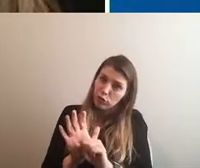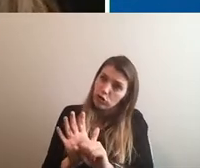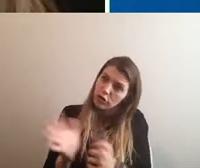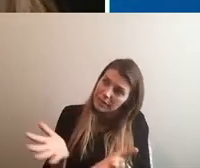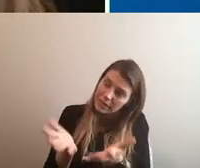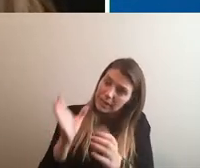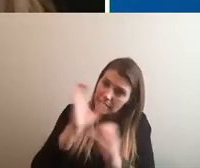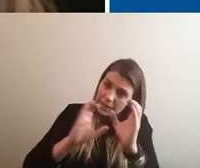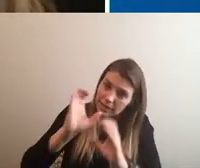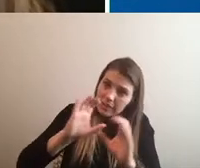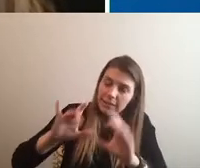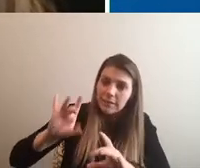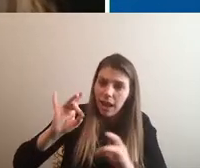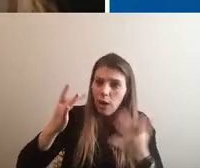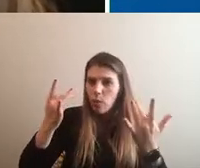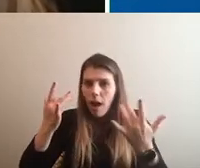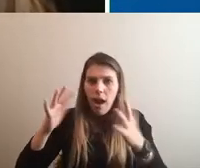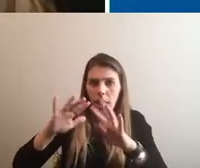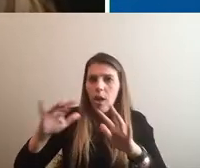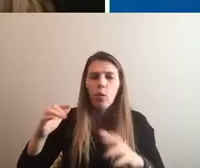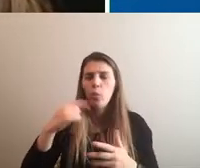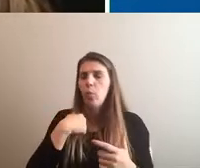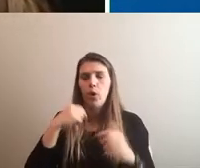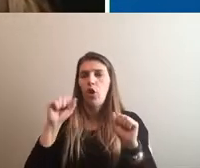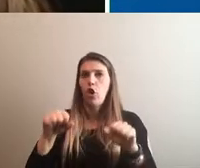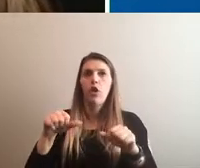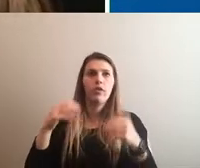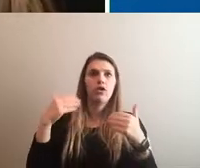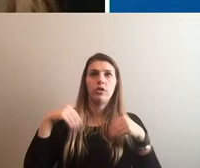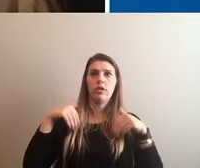explored those early on, we would have missed